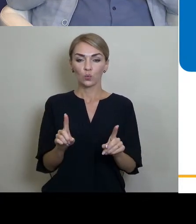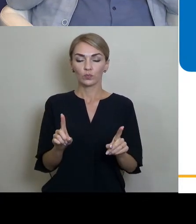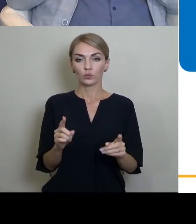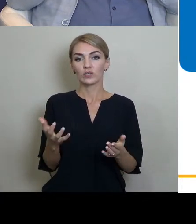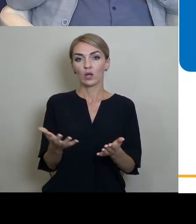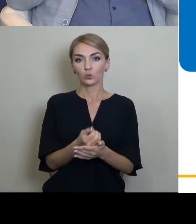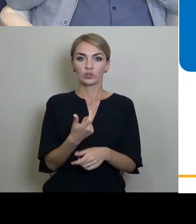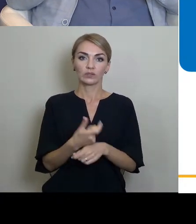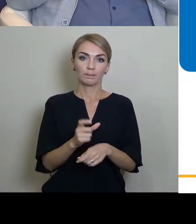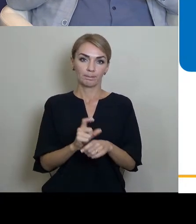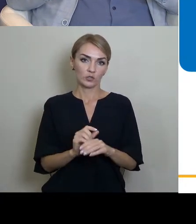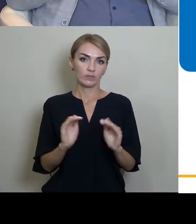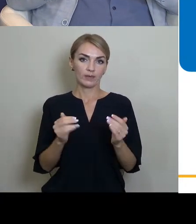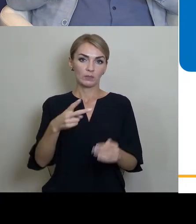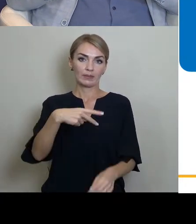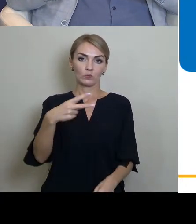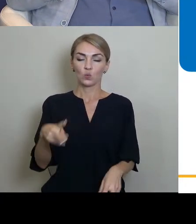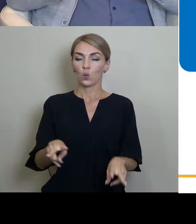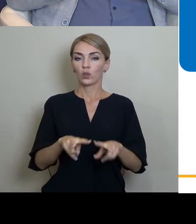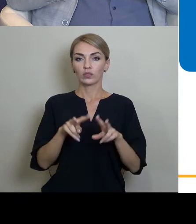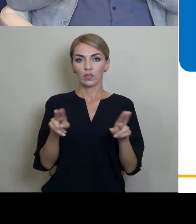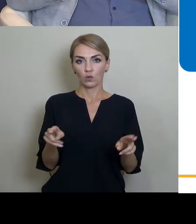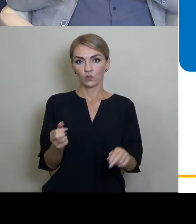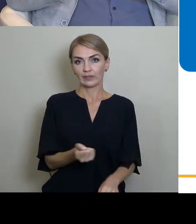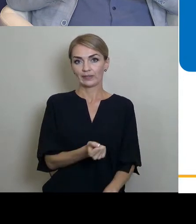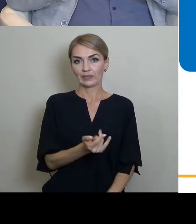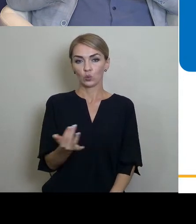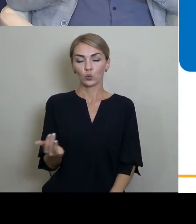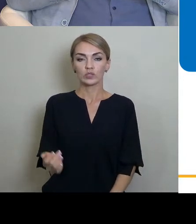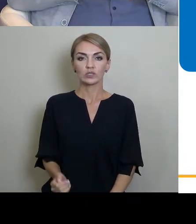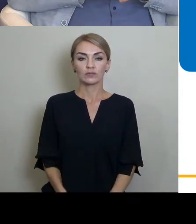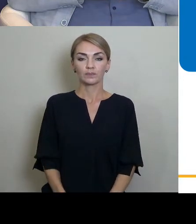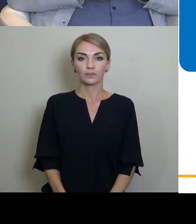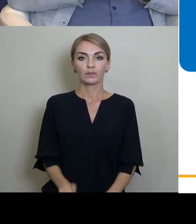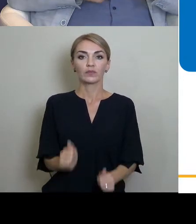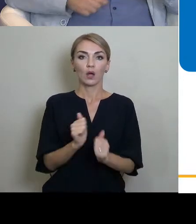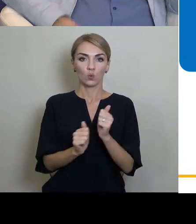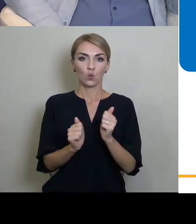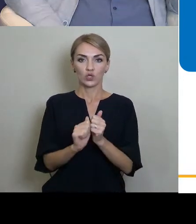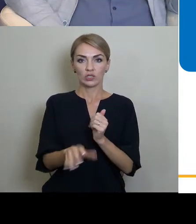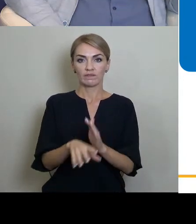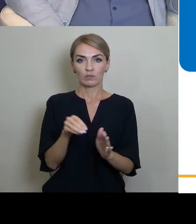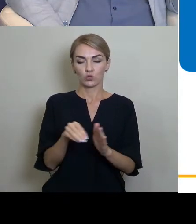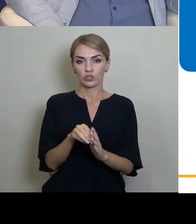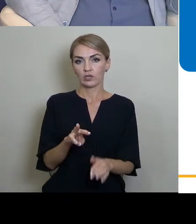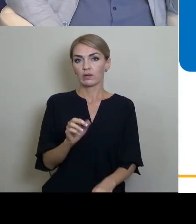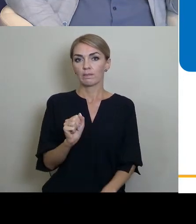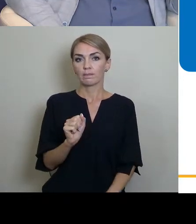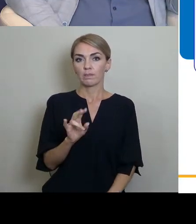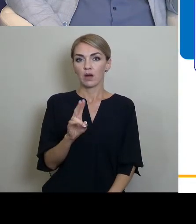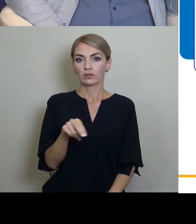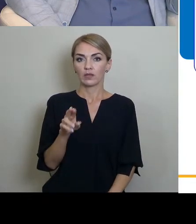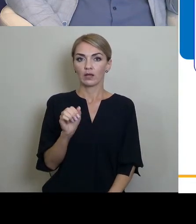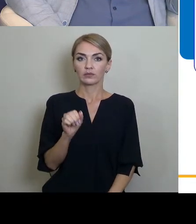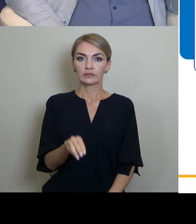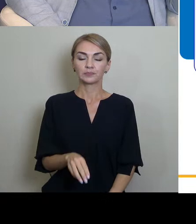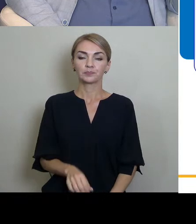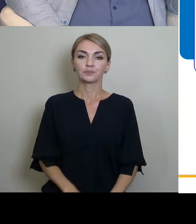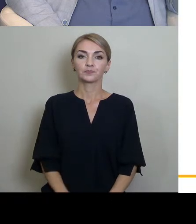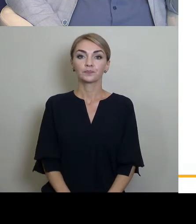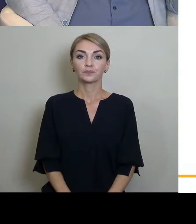unbroken, but the polling stations should be shaped in the manner so that we could have roughly the same number.